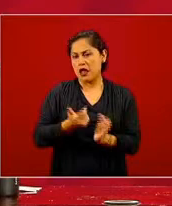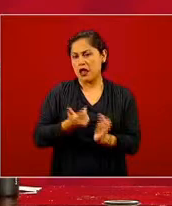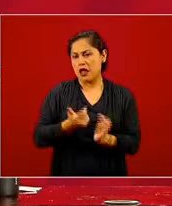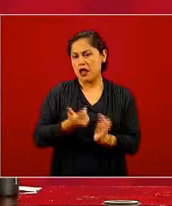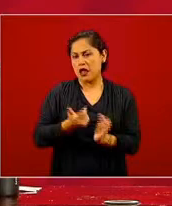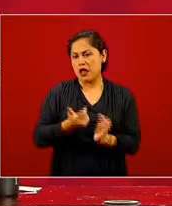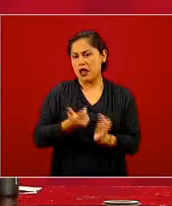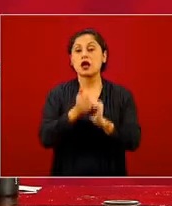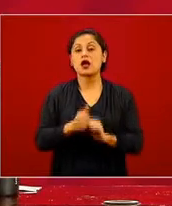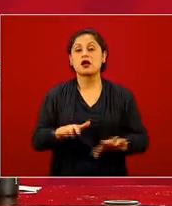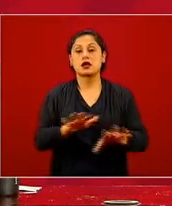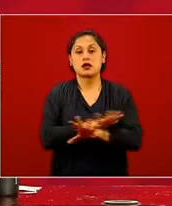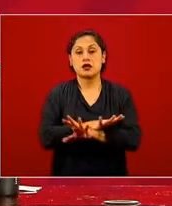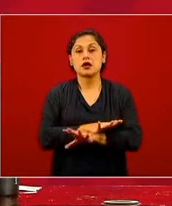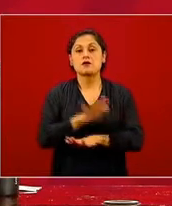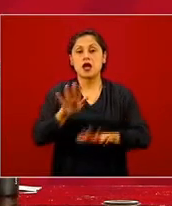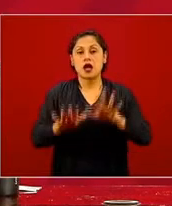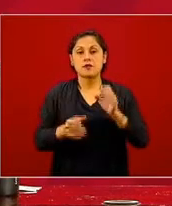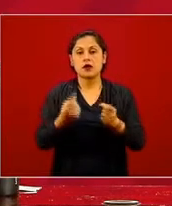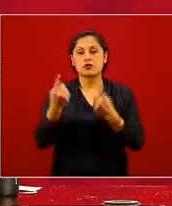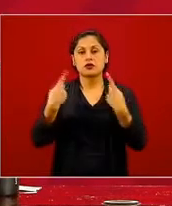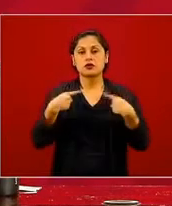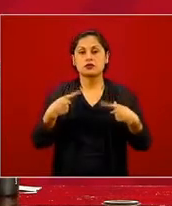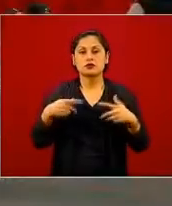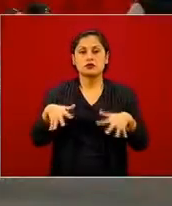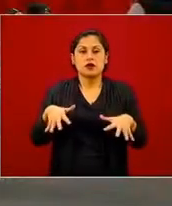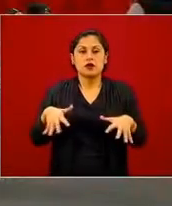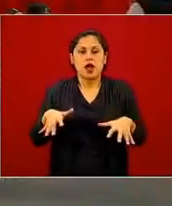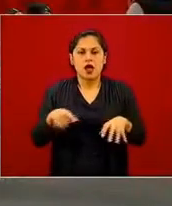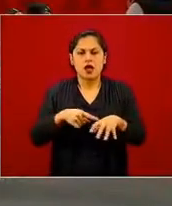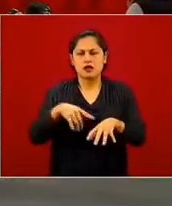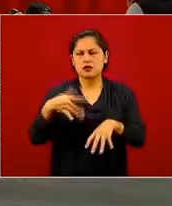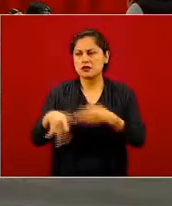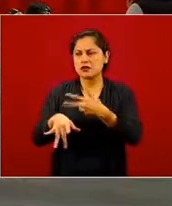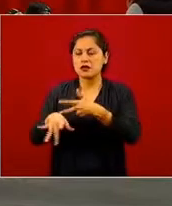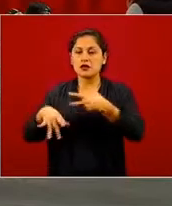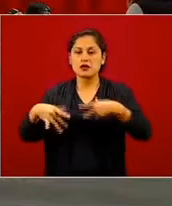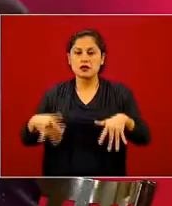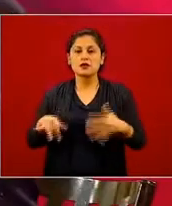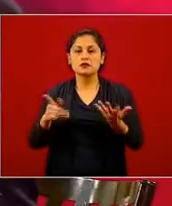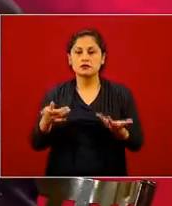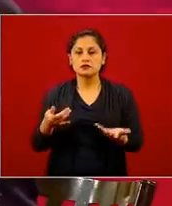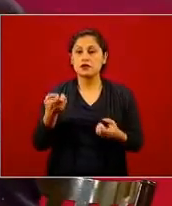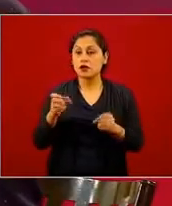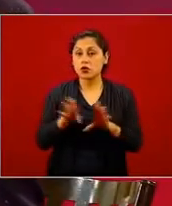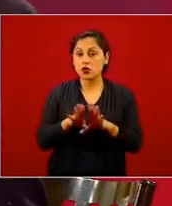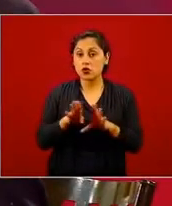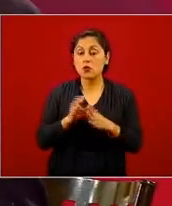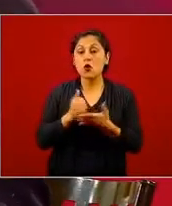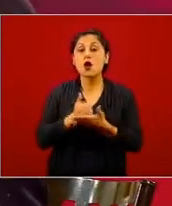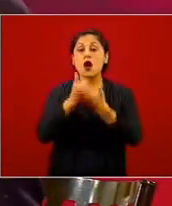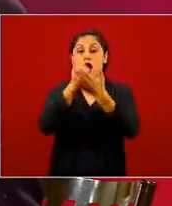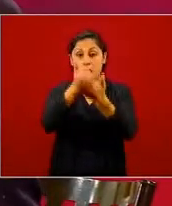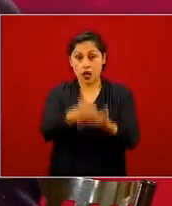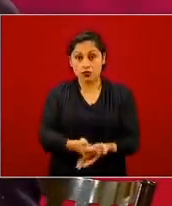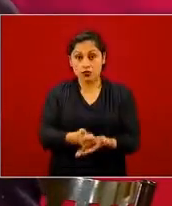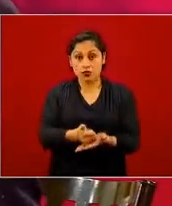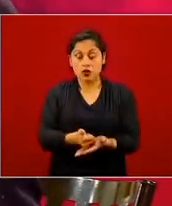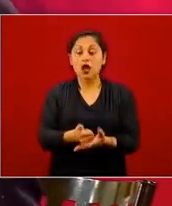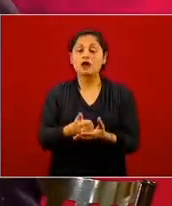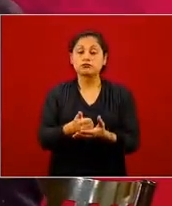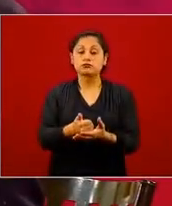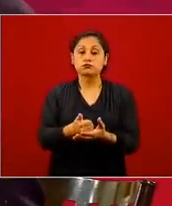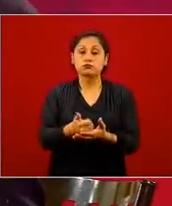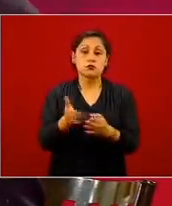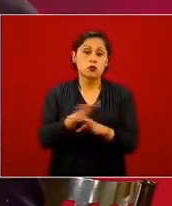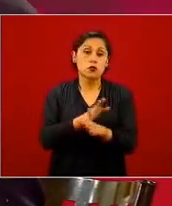acidity level in the blood. It's not a critical acidity level, but it's mild, and that will cause some cramping in the hands